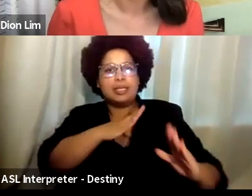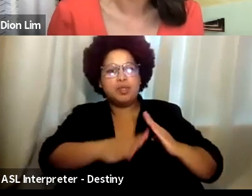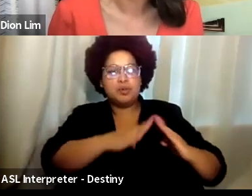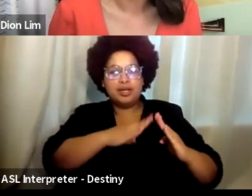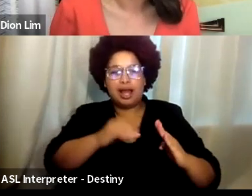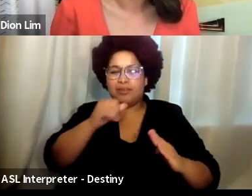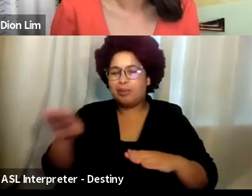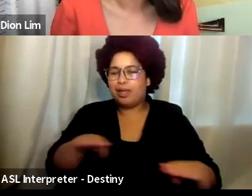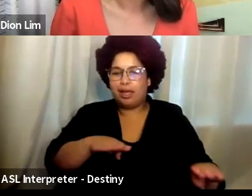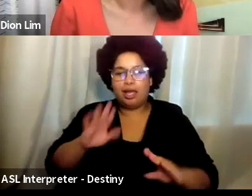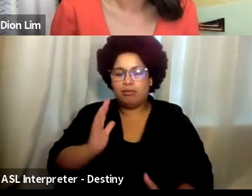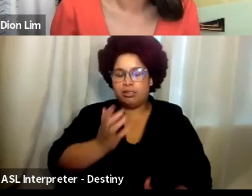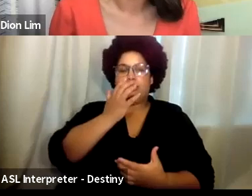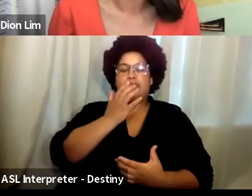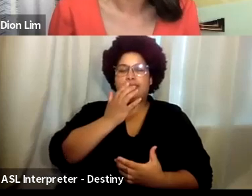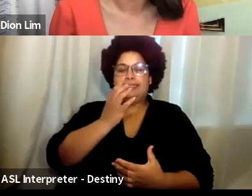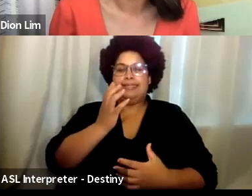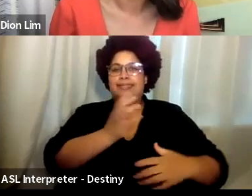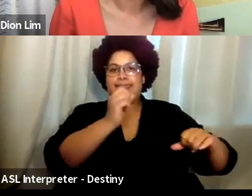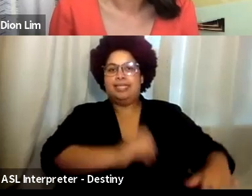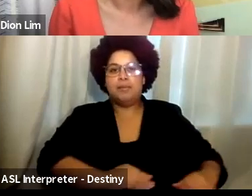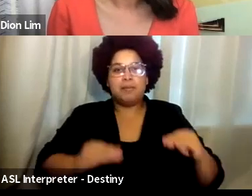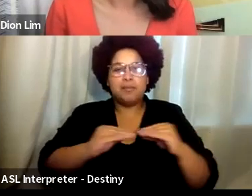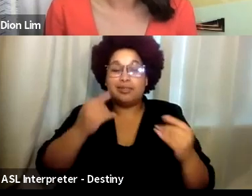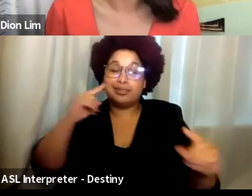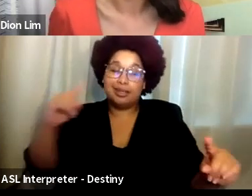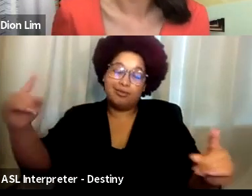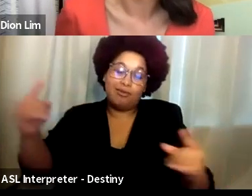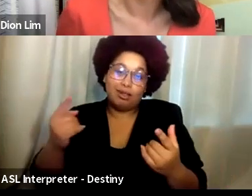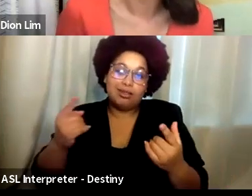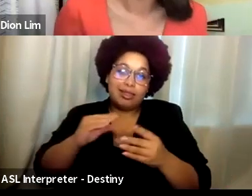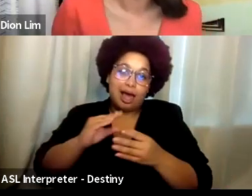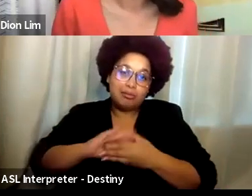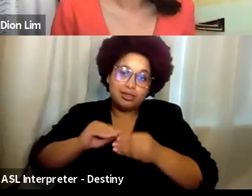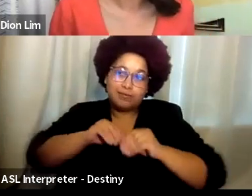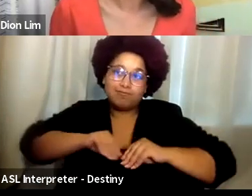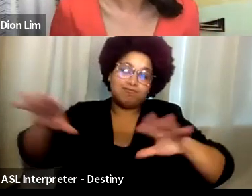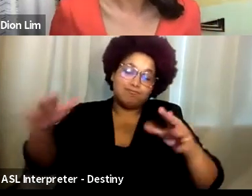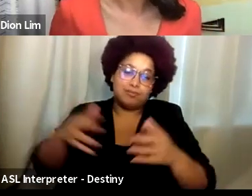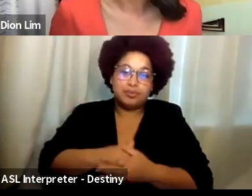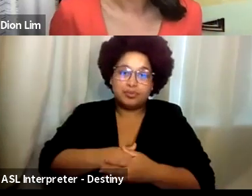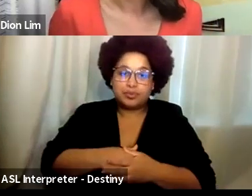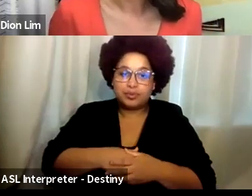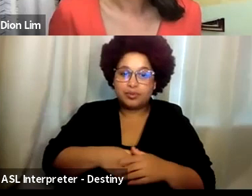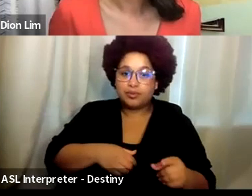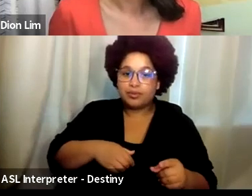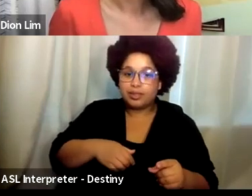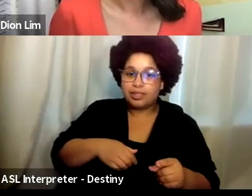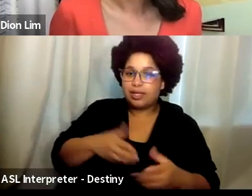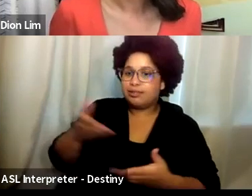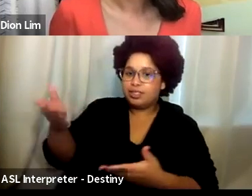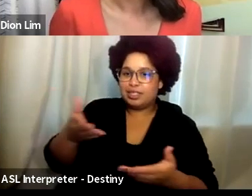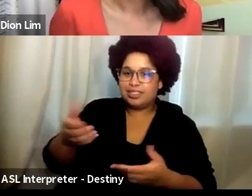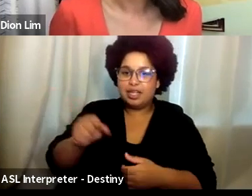have behaved that way. And I would have probably been much more successful in getting the message across. Yeah, I think also, Yeah, go for go it. Ahead, okay.